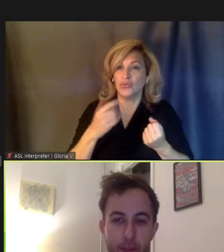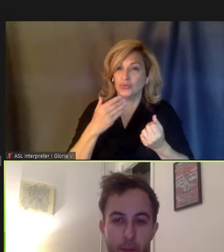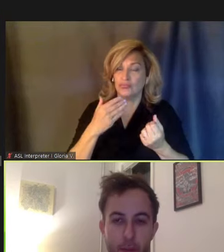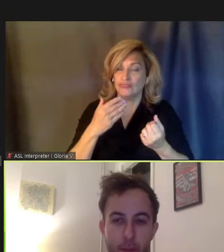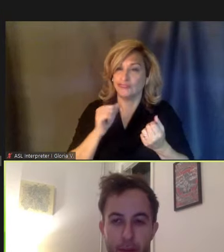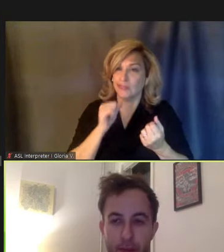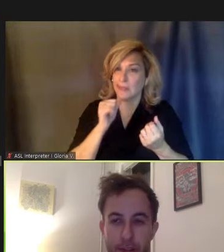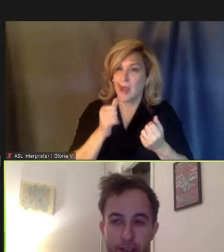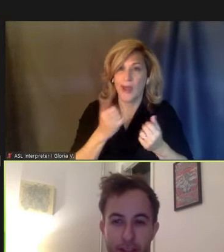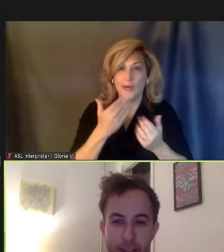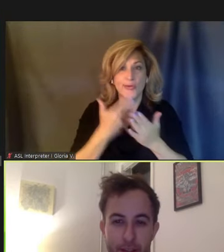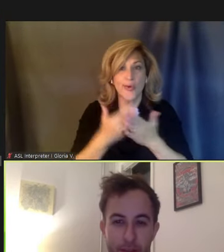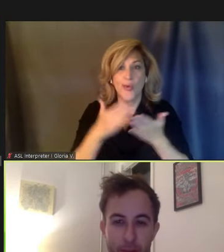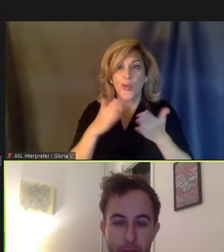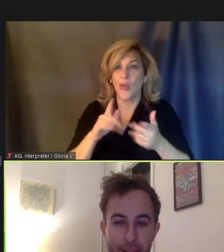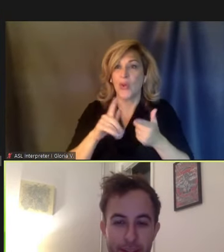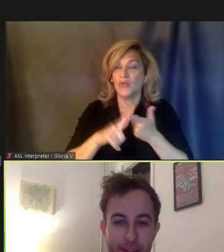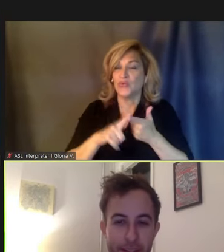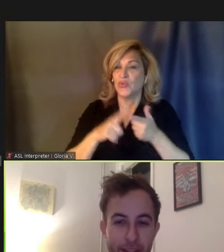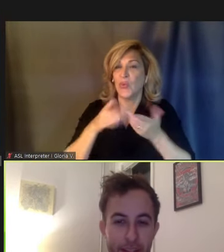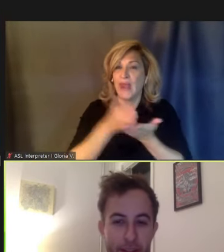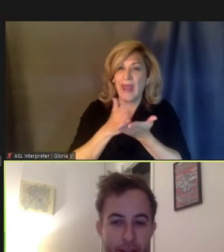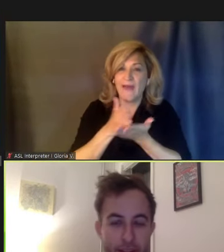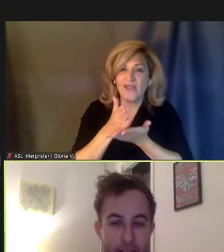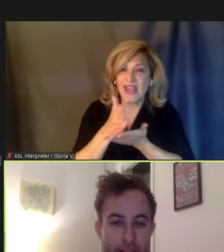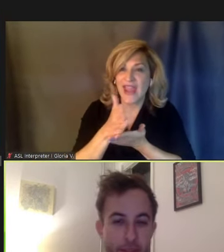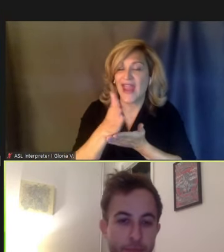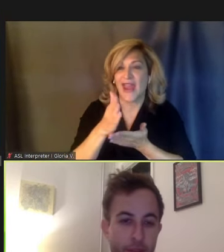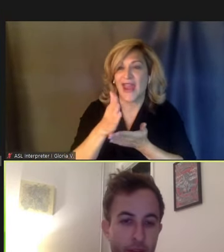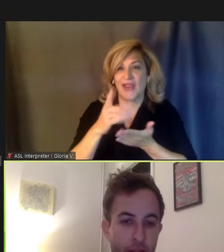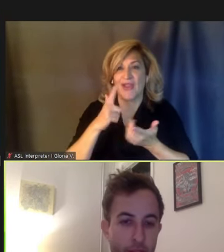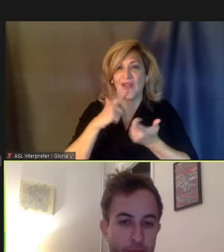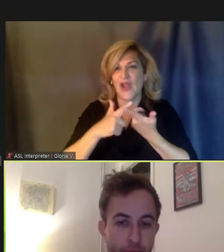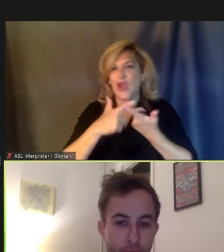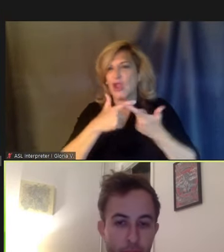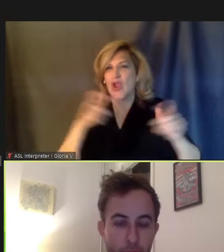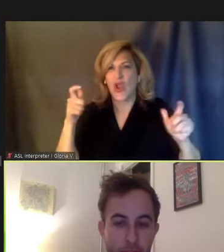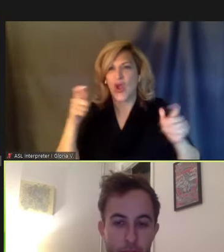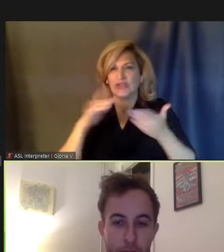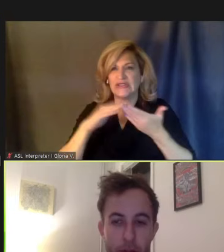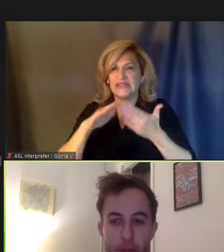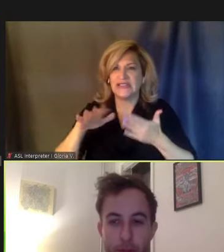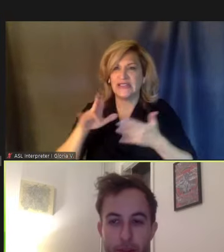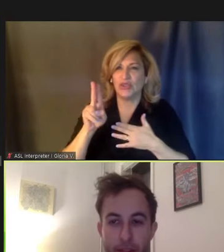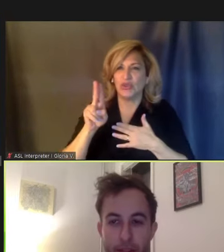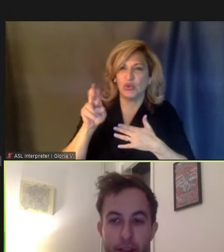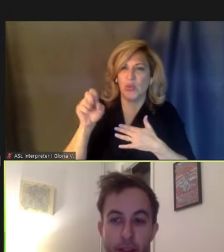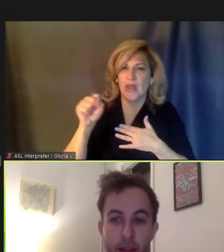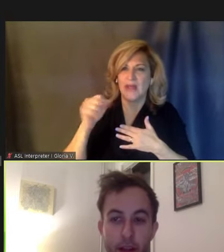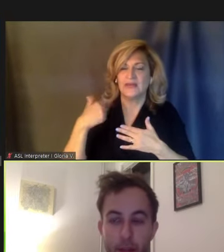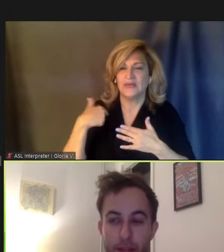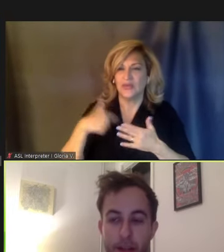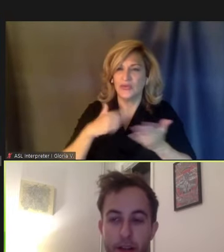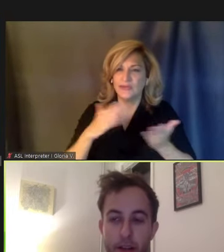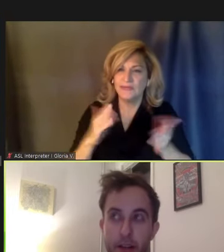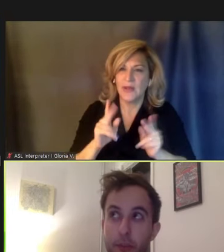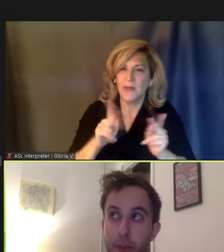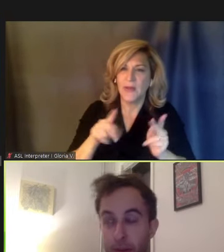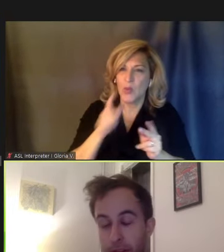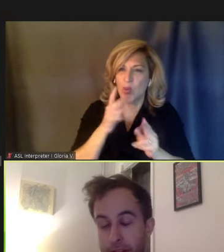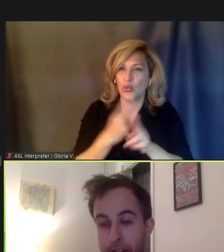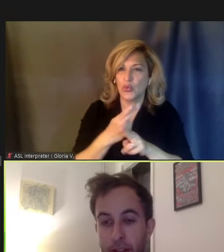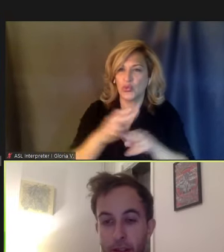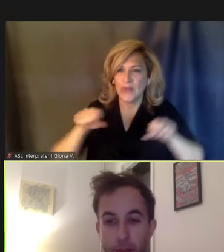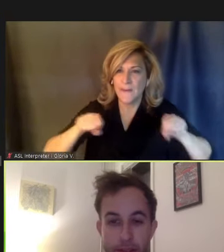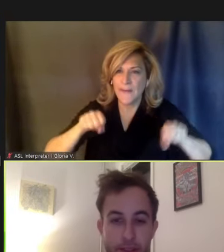navigate the largest and probably densest city in the United States. And we need to encourage people to get on bikes, on